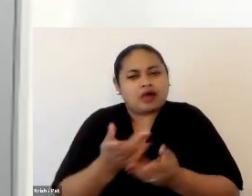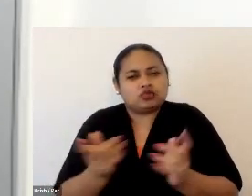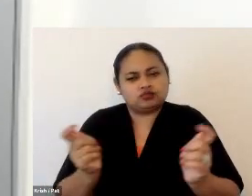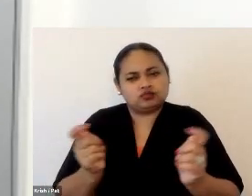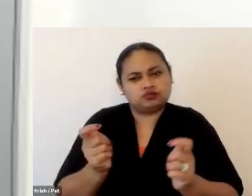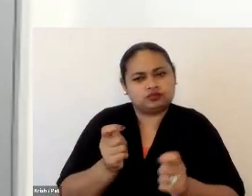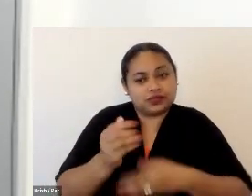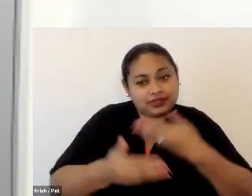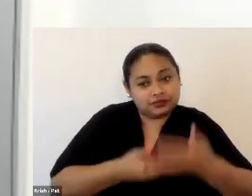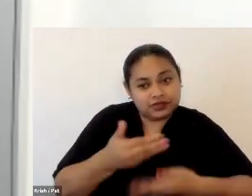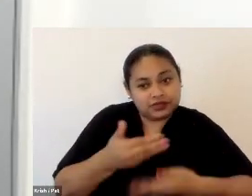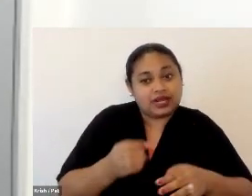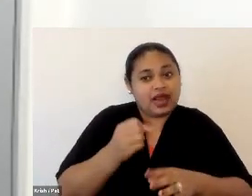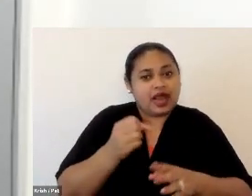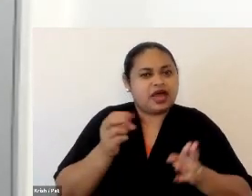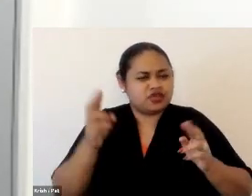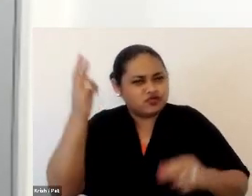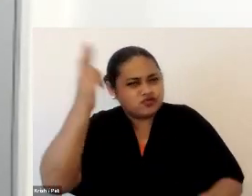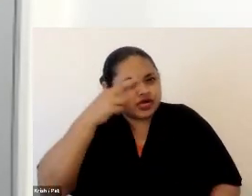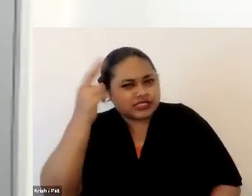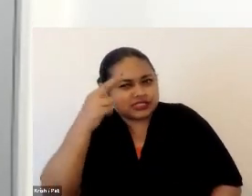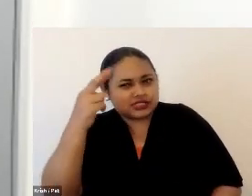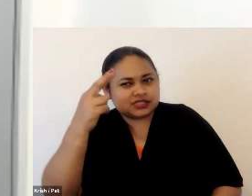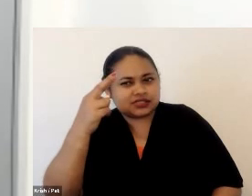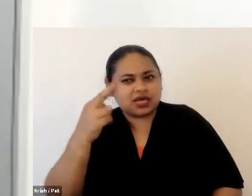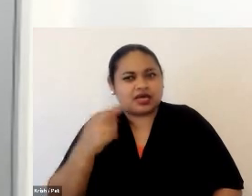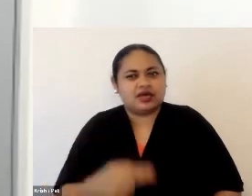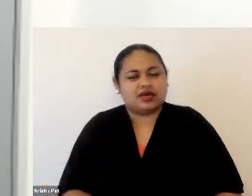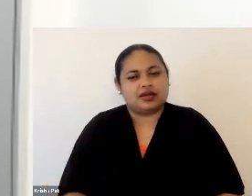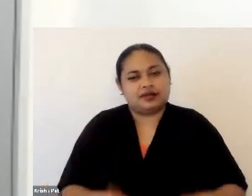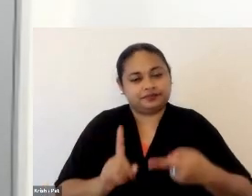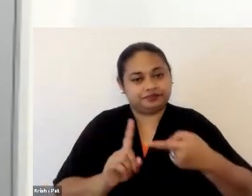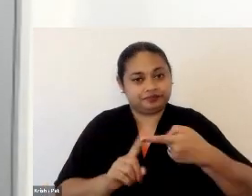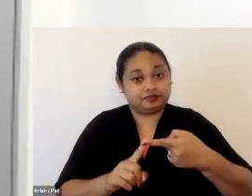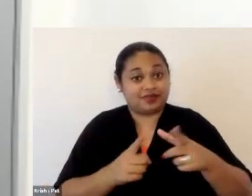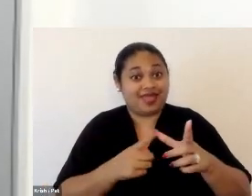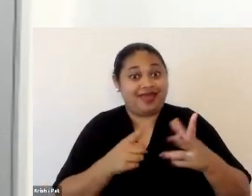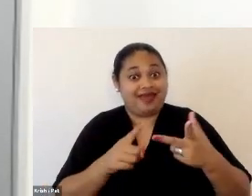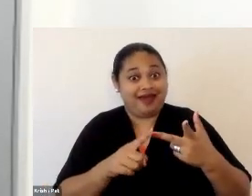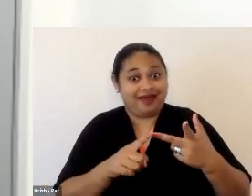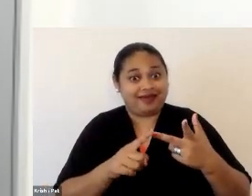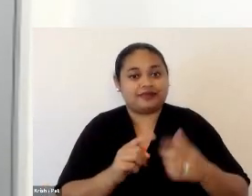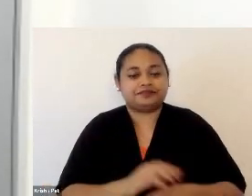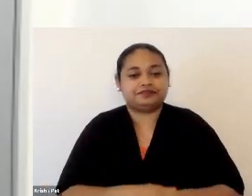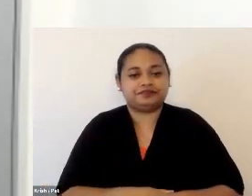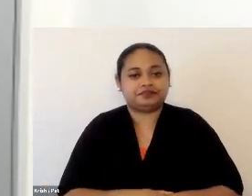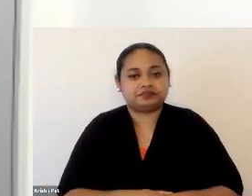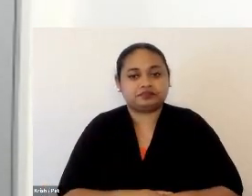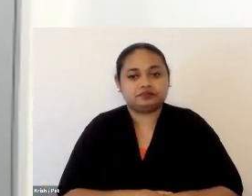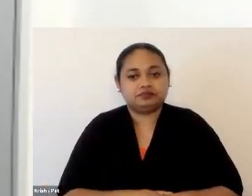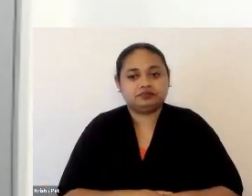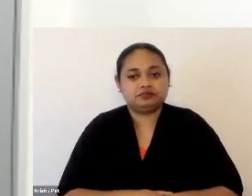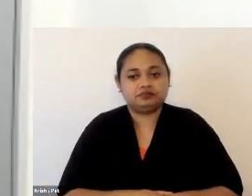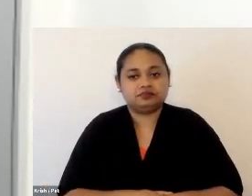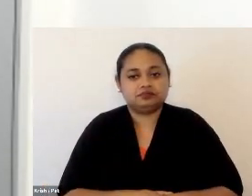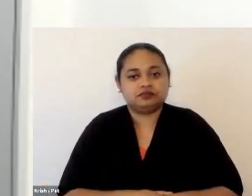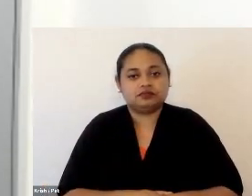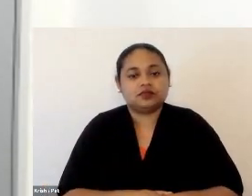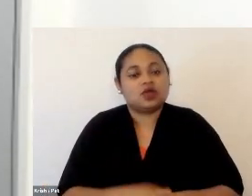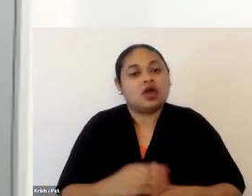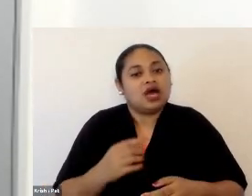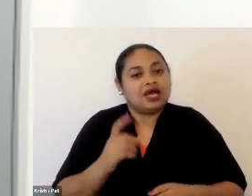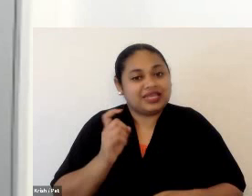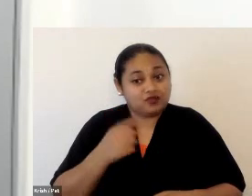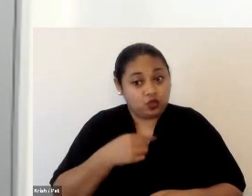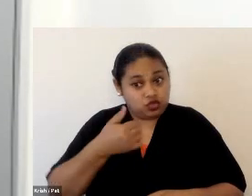rights risks that are posed by new technologies such as AI. And by exposing these risks, we can